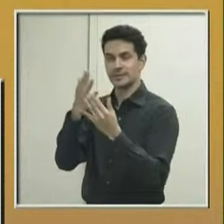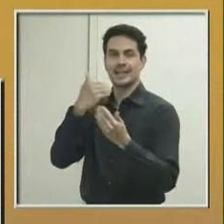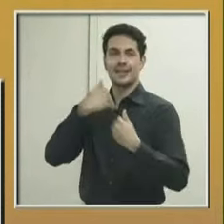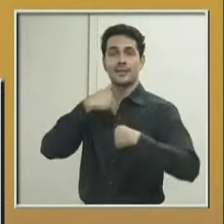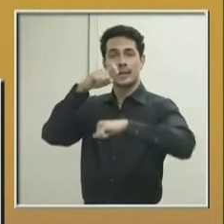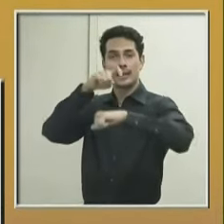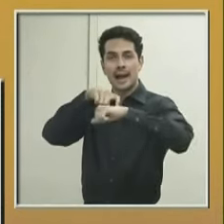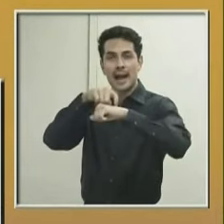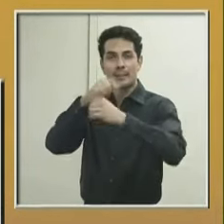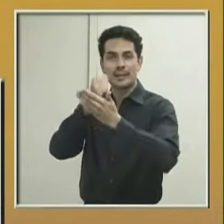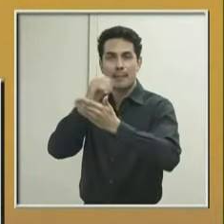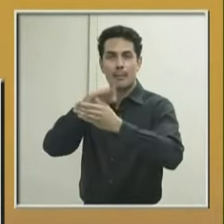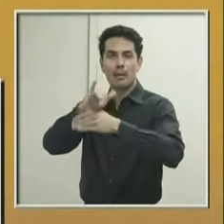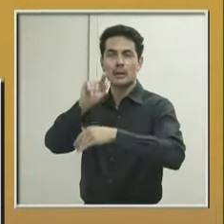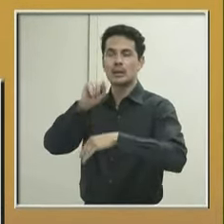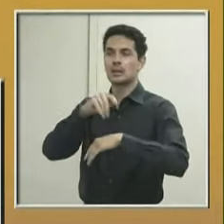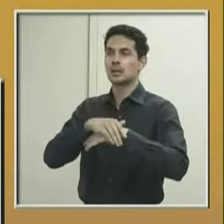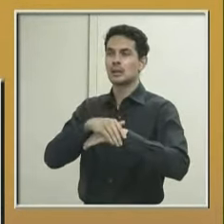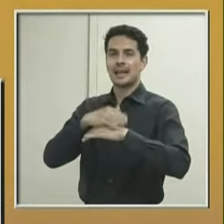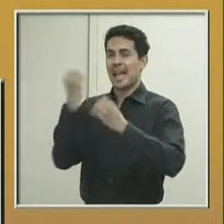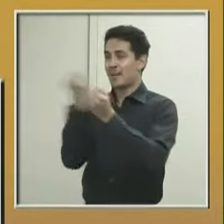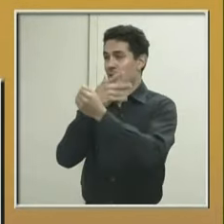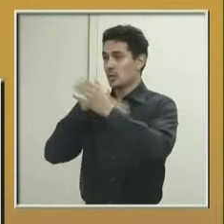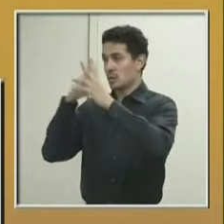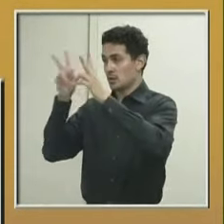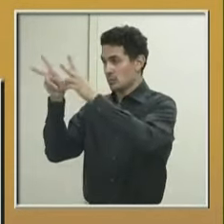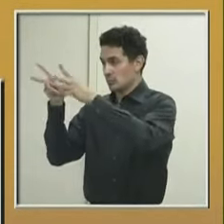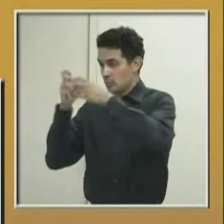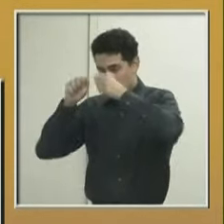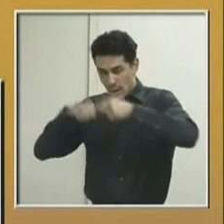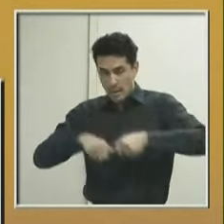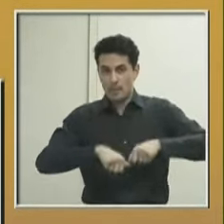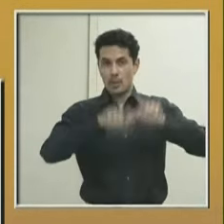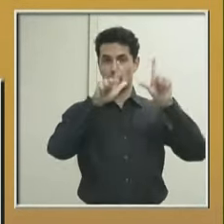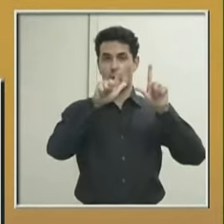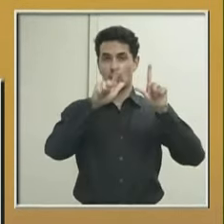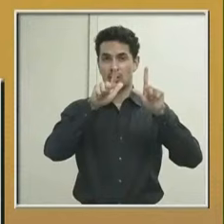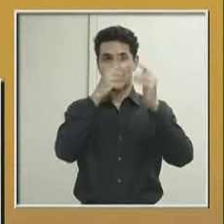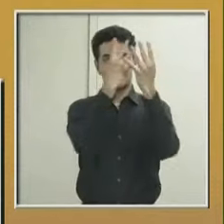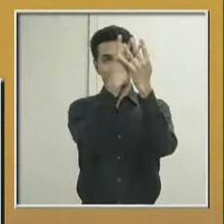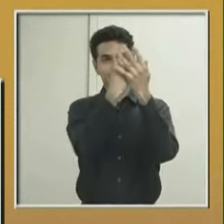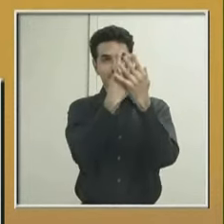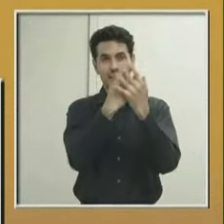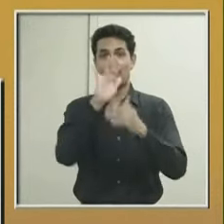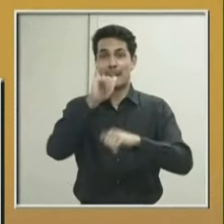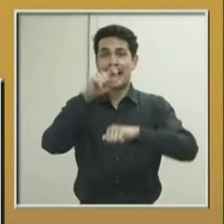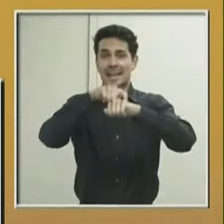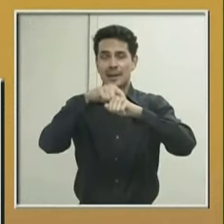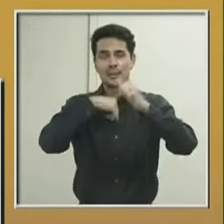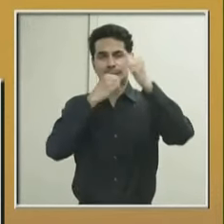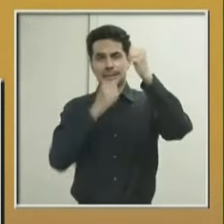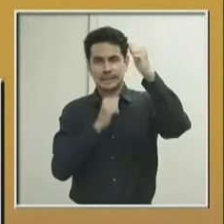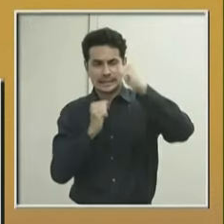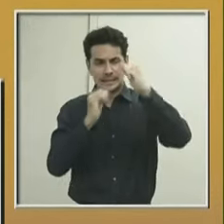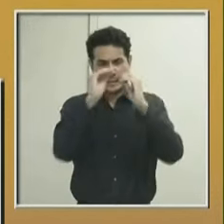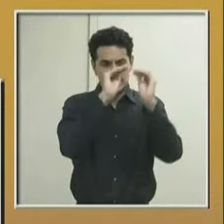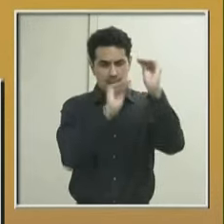timestamps, and loaded those into an Excel spreadsheet and sorted by time. So now you can look